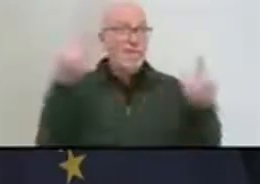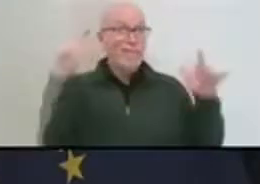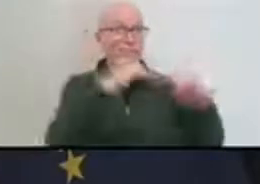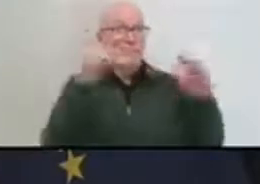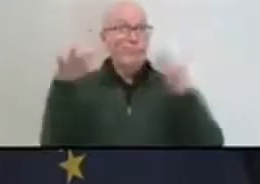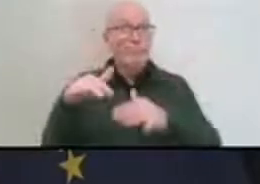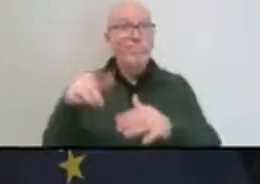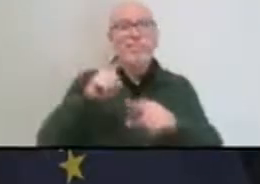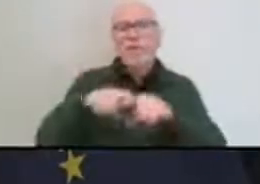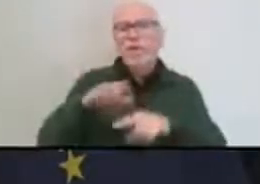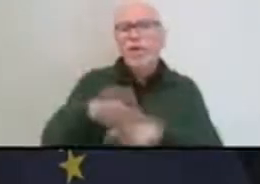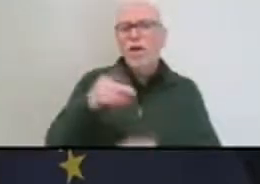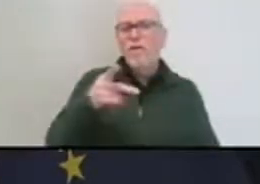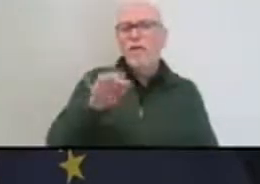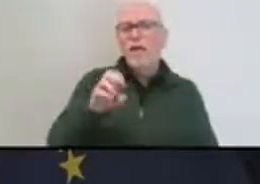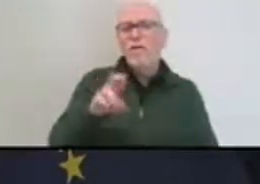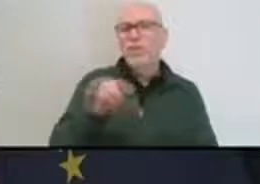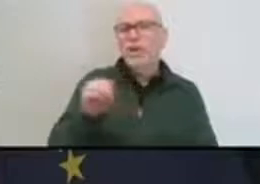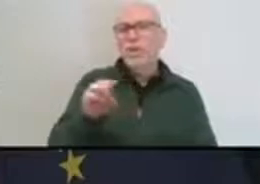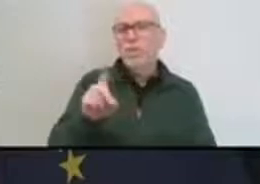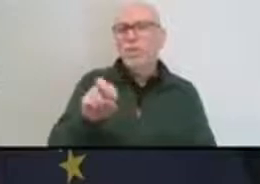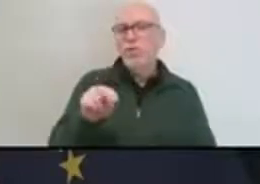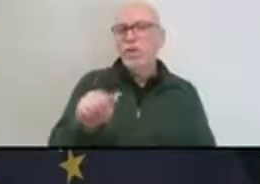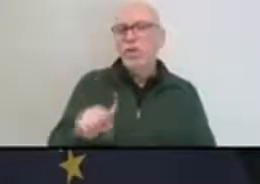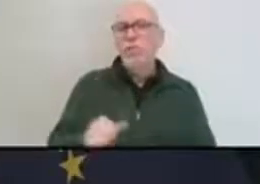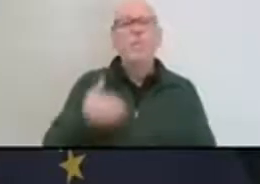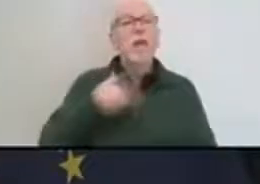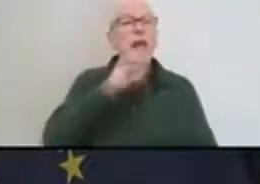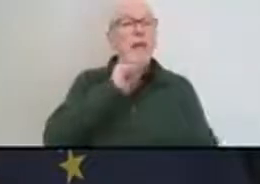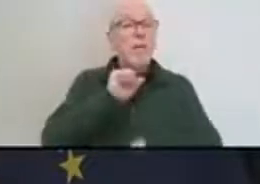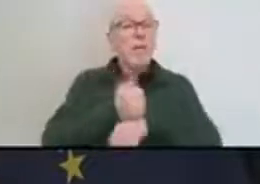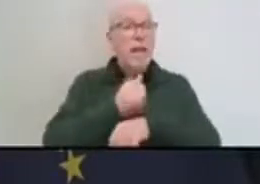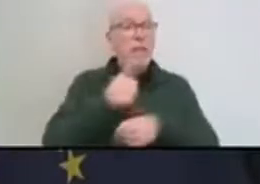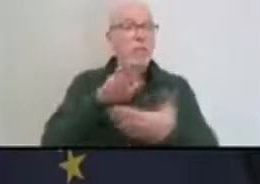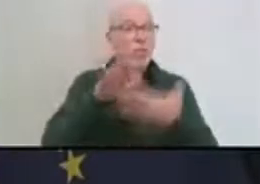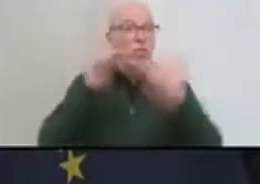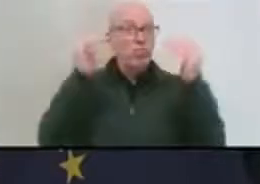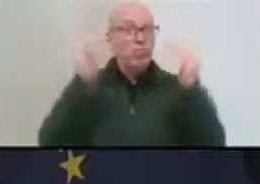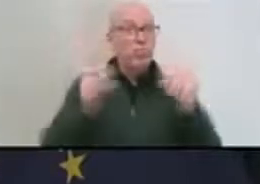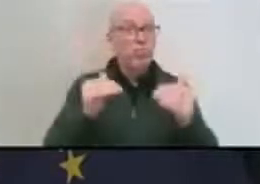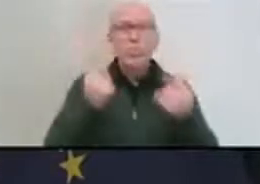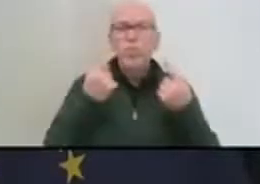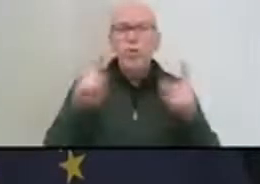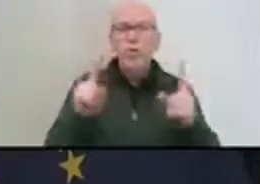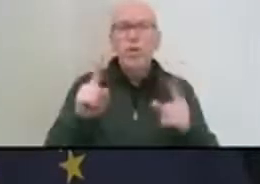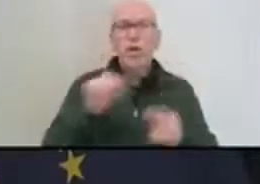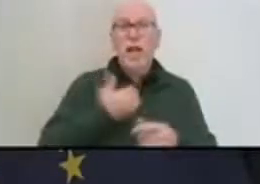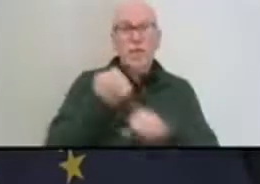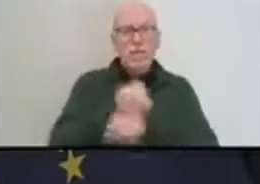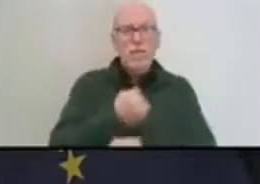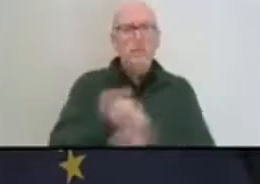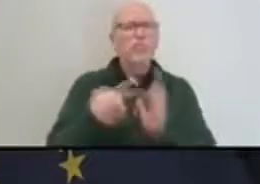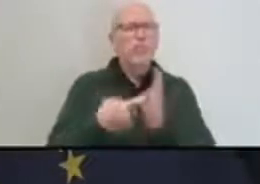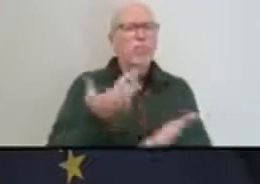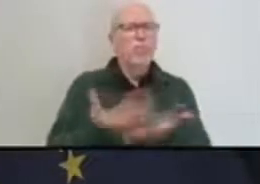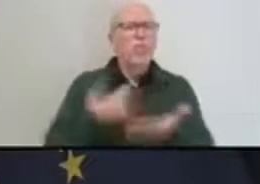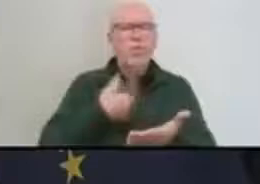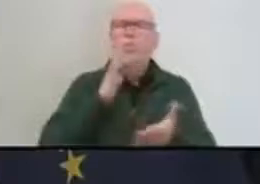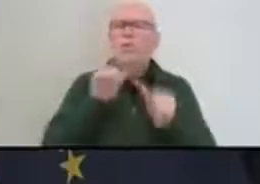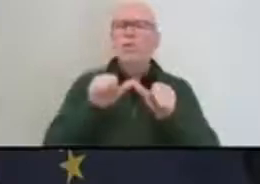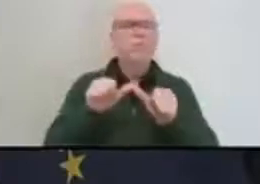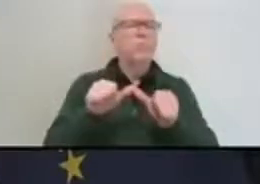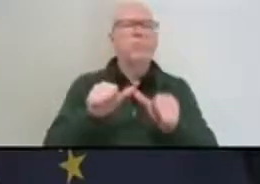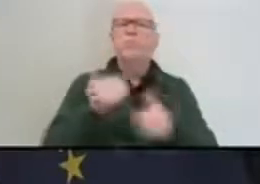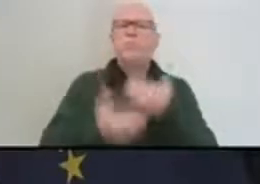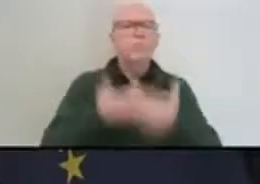of preventing deaths. Our age-based approach is working. It is being driven by data, and we will stay the course, and we will continue our work